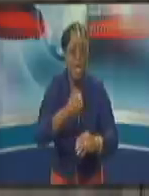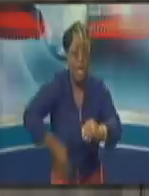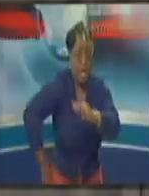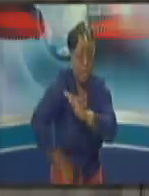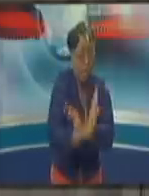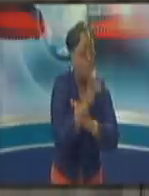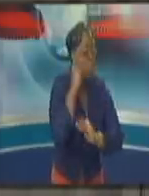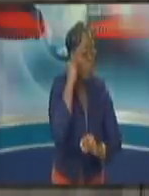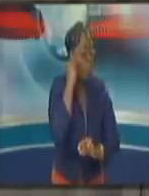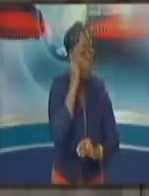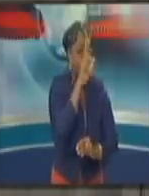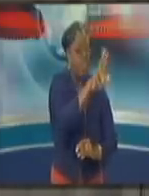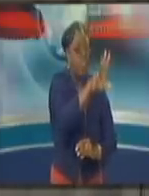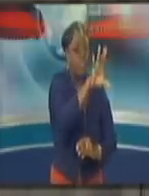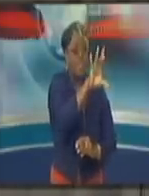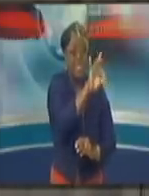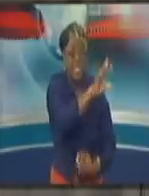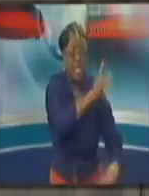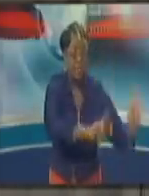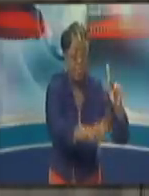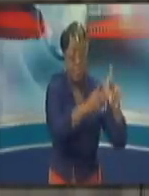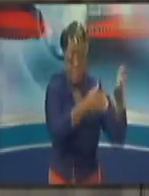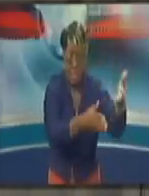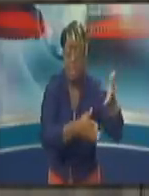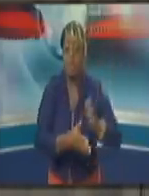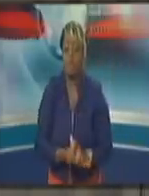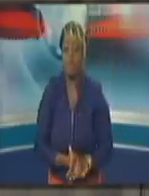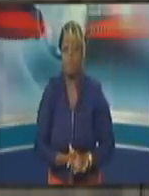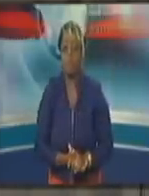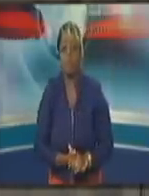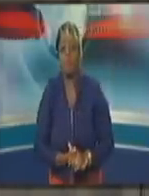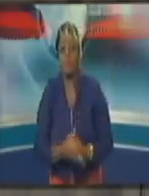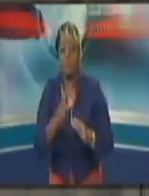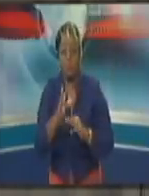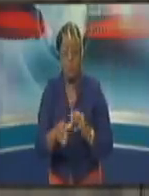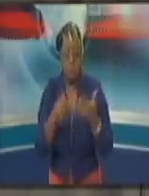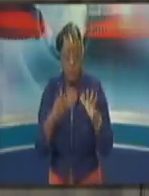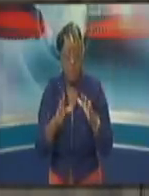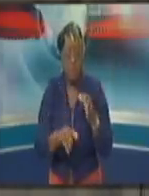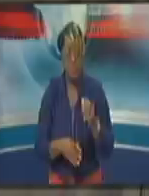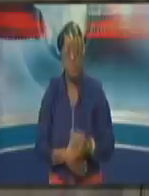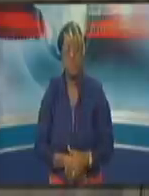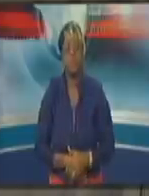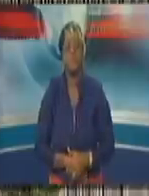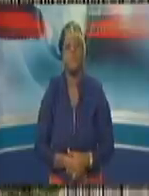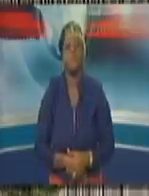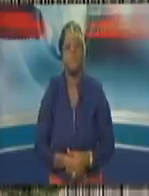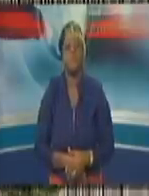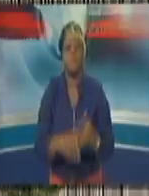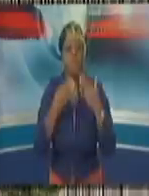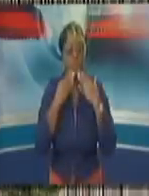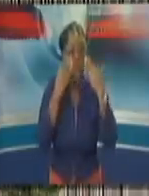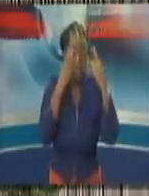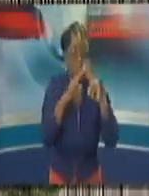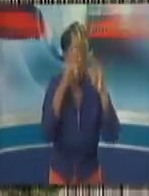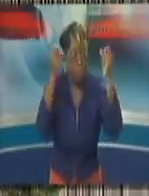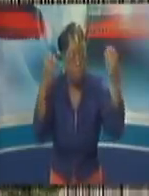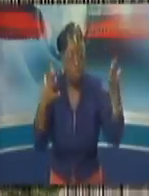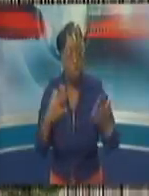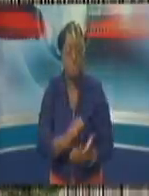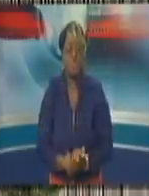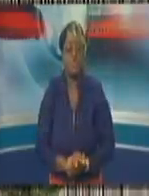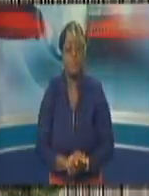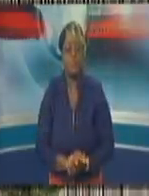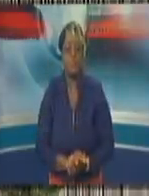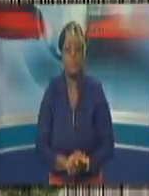persons. So in terms of, that brings me to the end of the clinical update for today. Thank you, Minister Cox. Thank you very much.